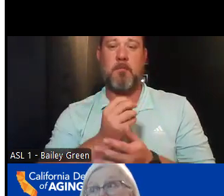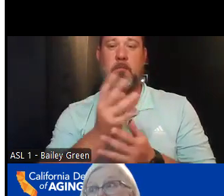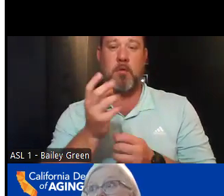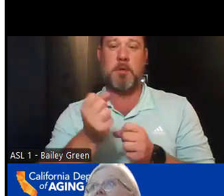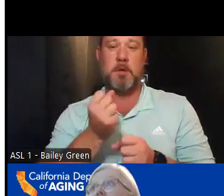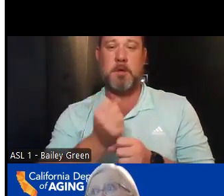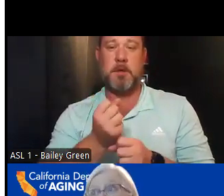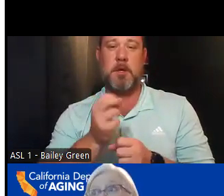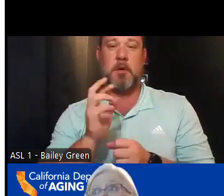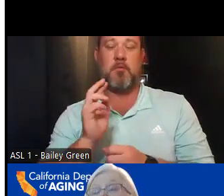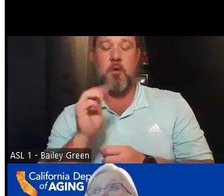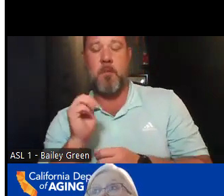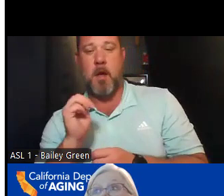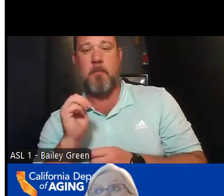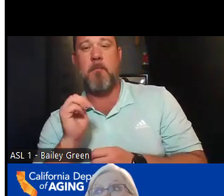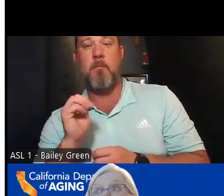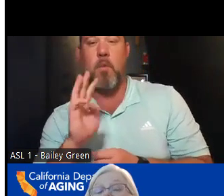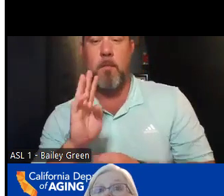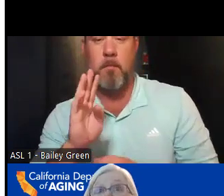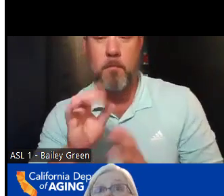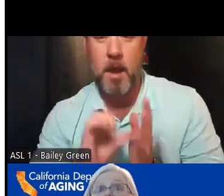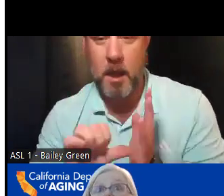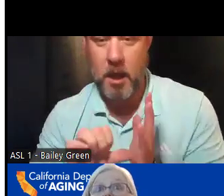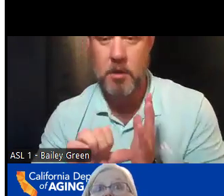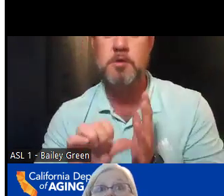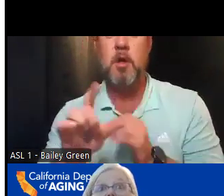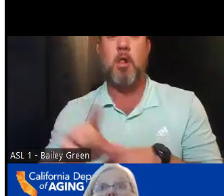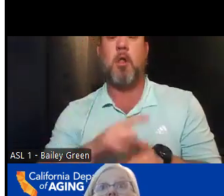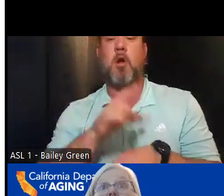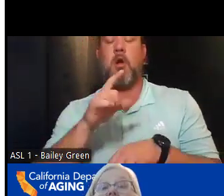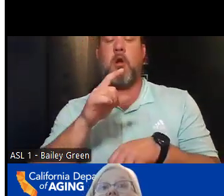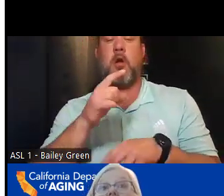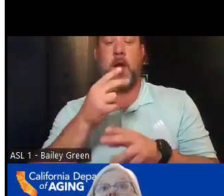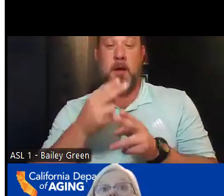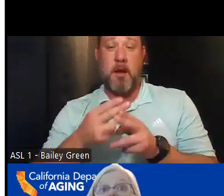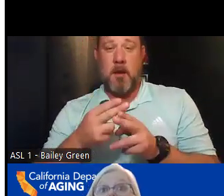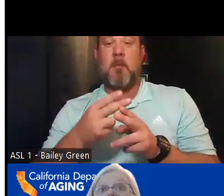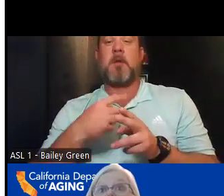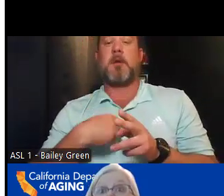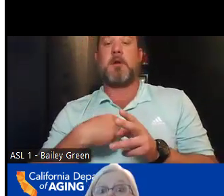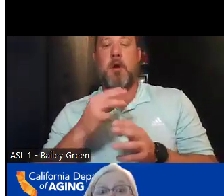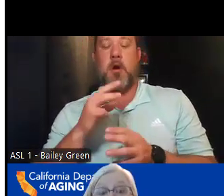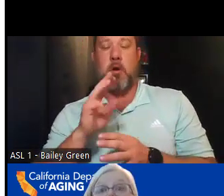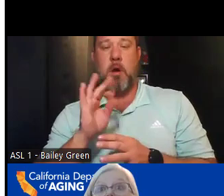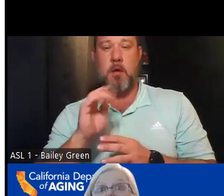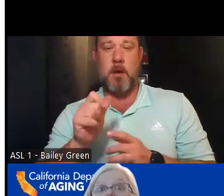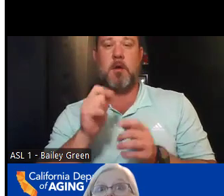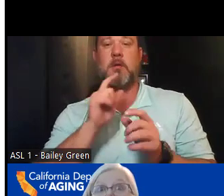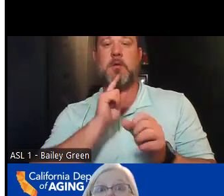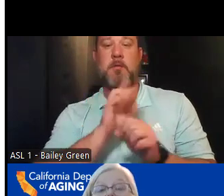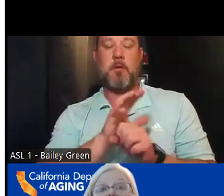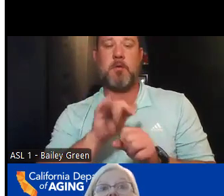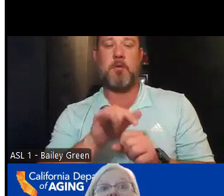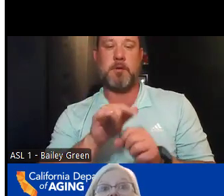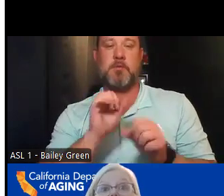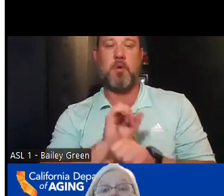Roadmap webpage. That's a long name, but that's our webpage that's devoted to this body